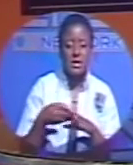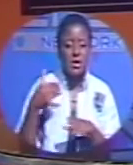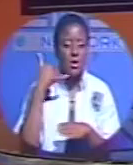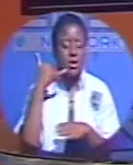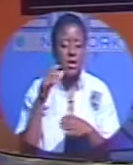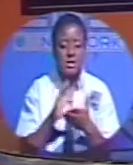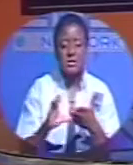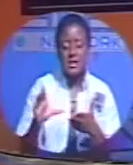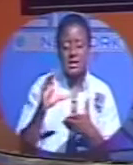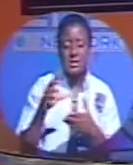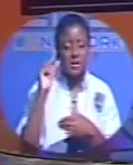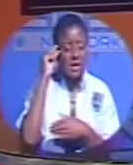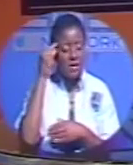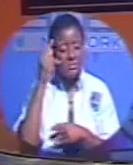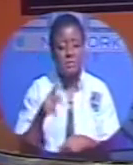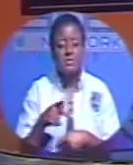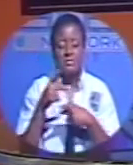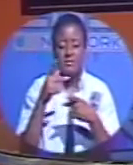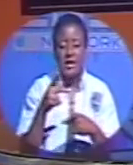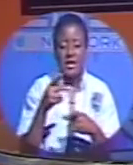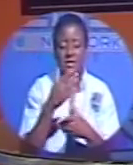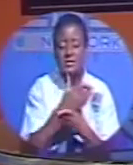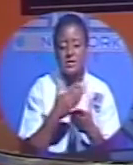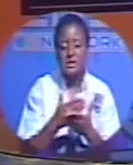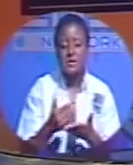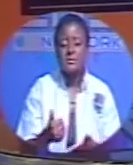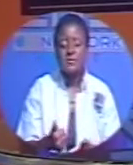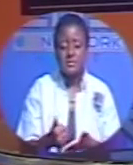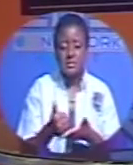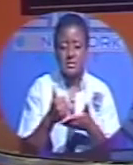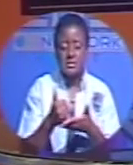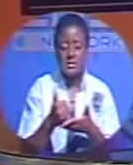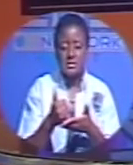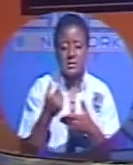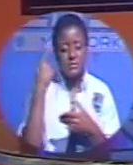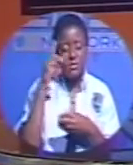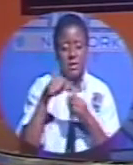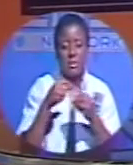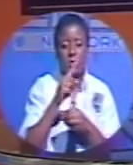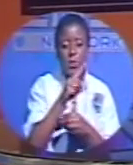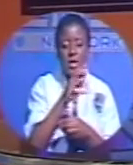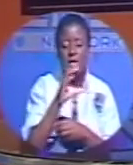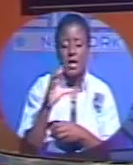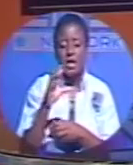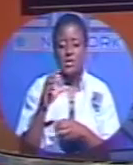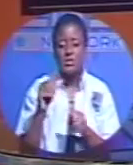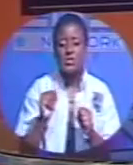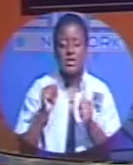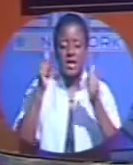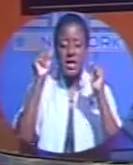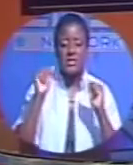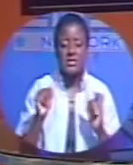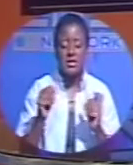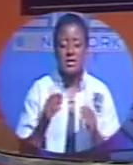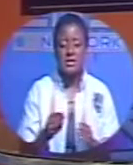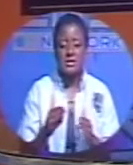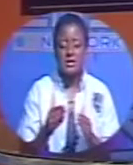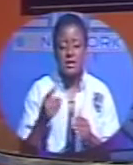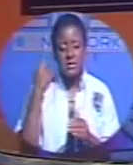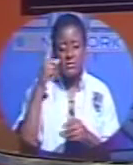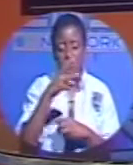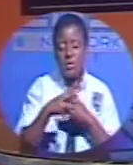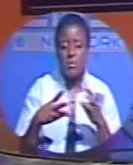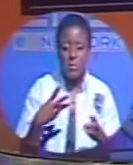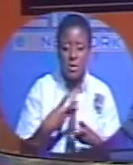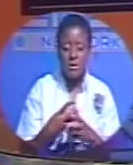396-6010. Now, the government right now provides subventions for about 100 athletes to prepare for various world events, such as the upcoming Olympic Games. The Bahamas Olympic